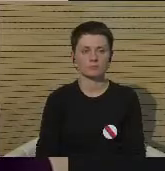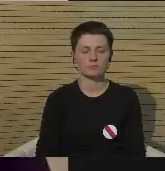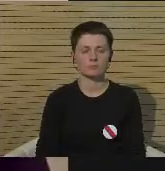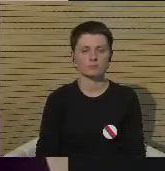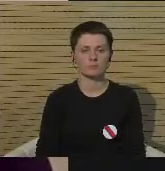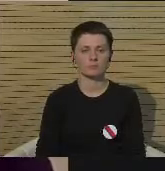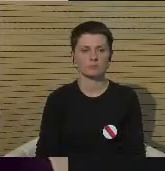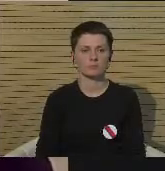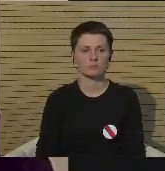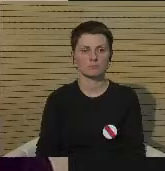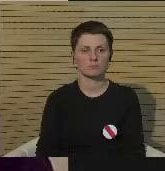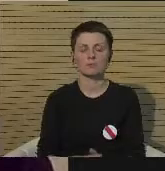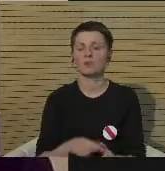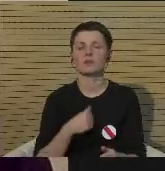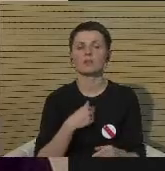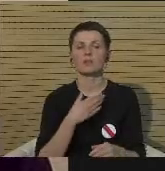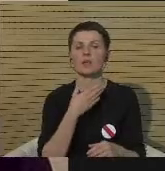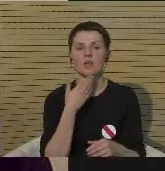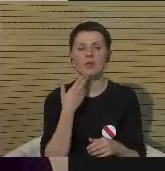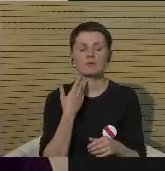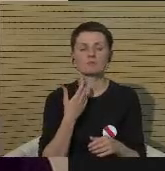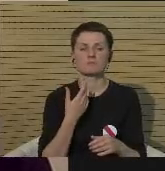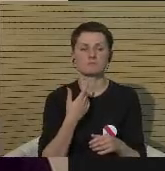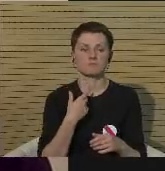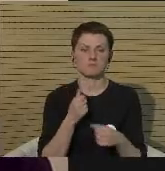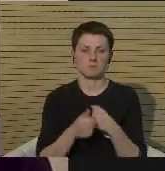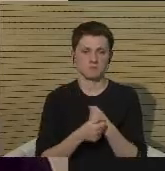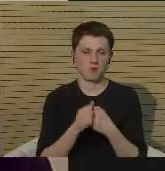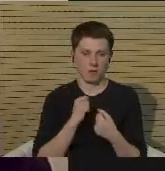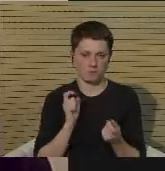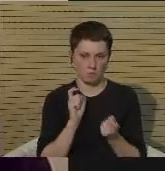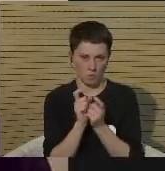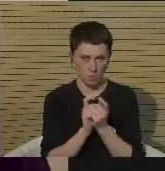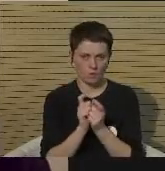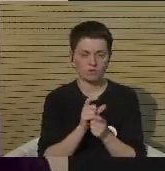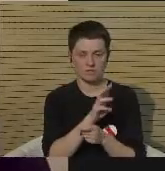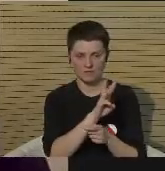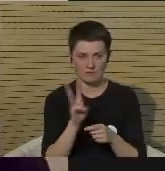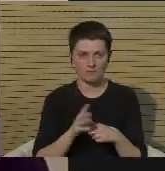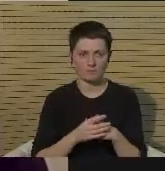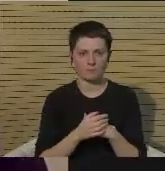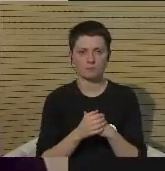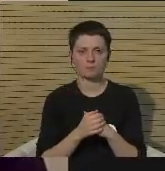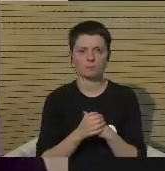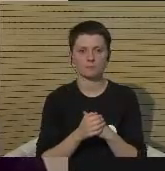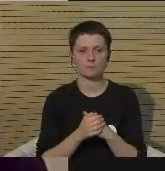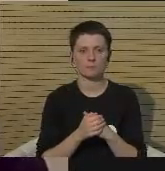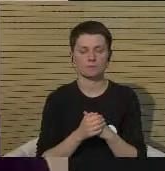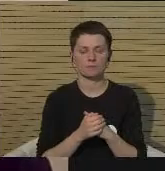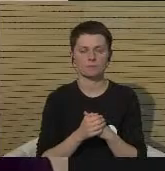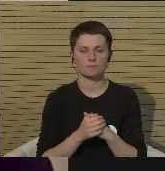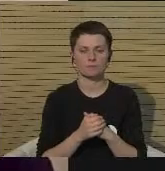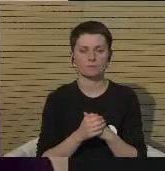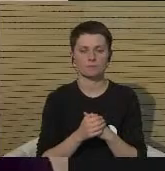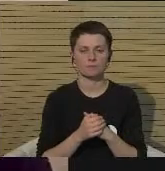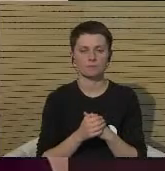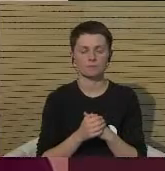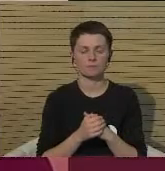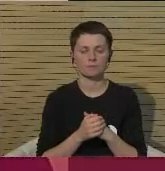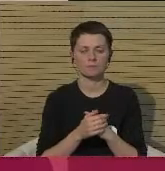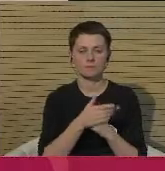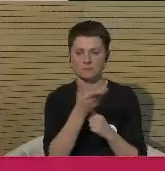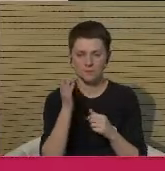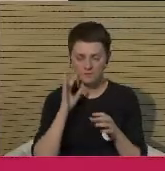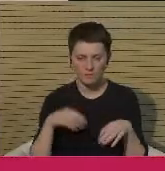For me, there is no reason to debate with whatever you said in